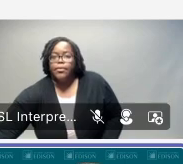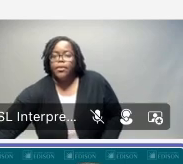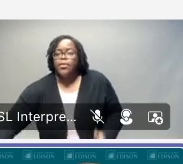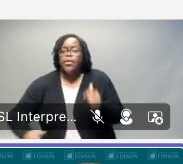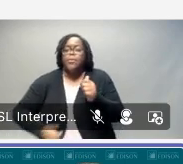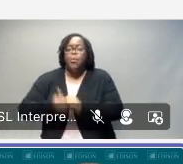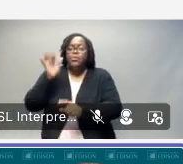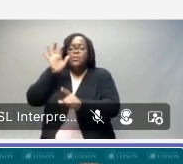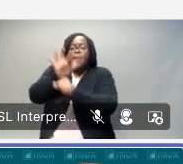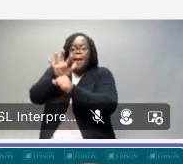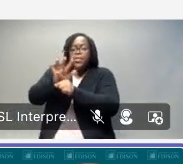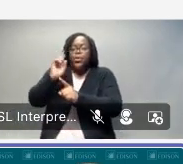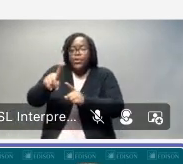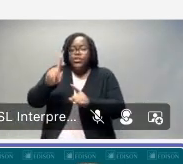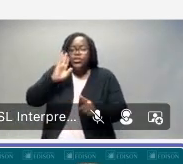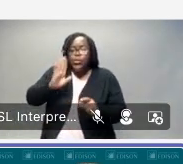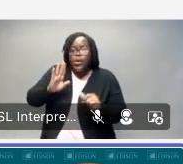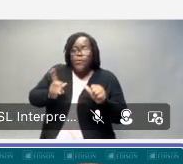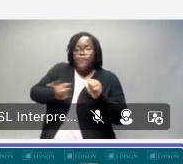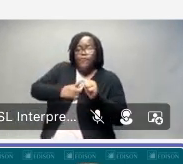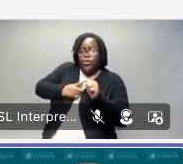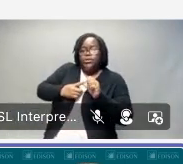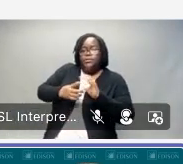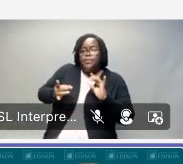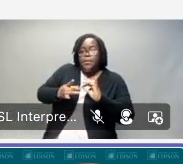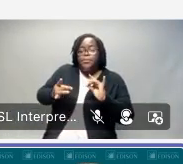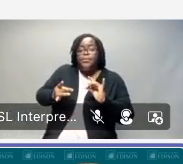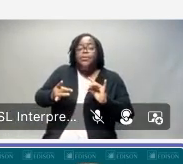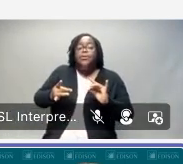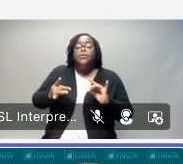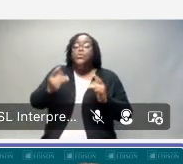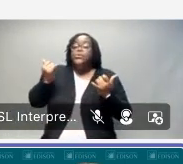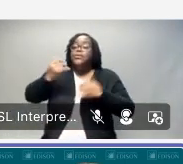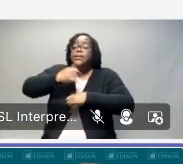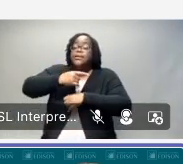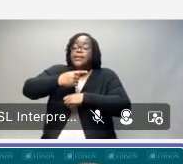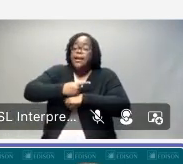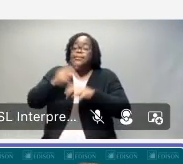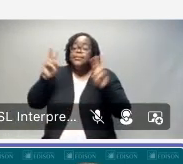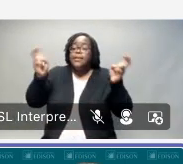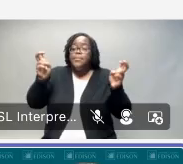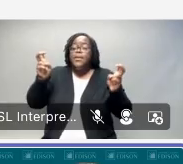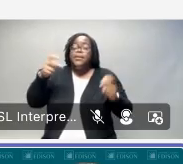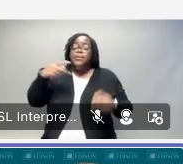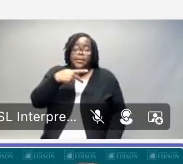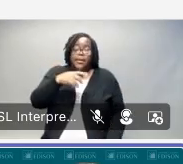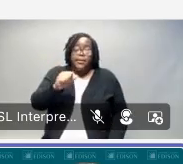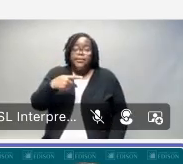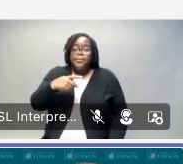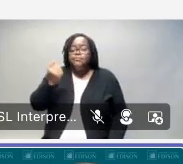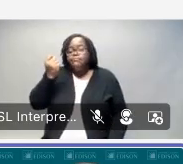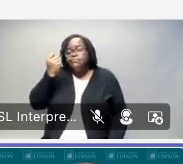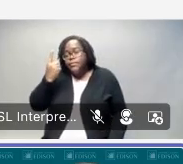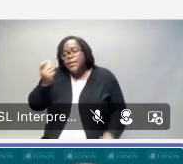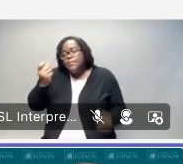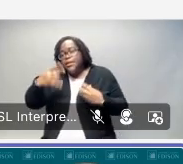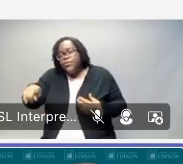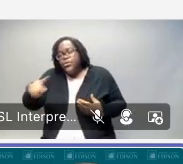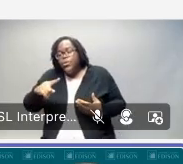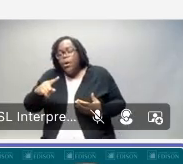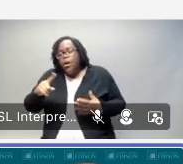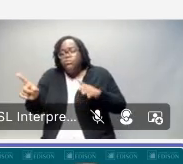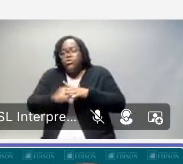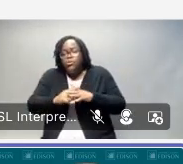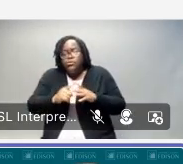We welcome your questions as they relate to today's topics around PSPS, recognizing that many of you are here today to better understand how to